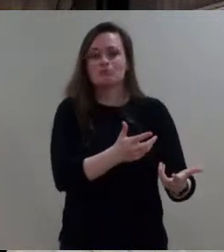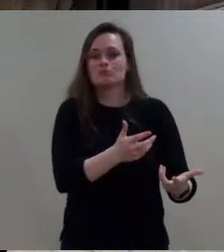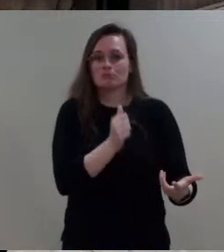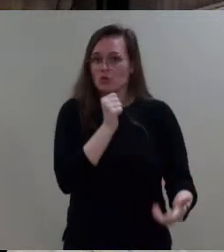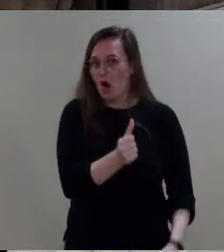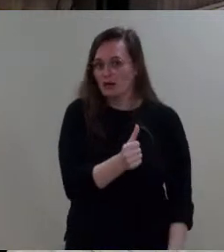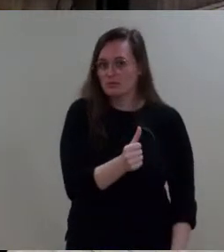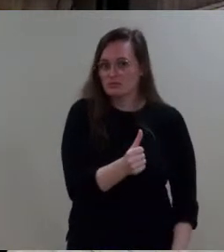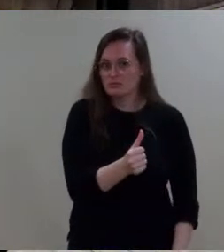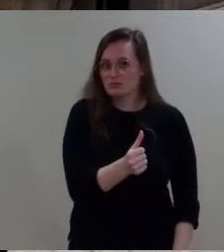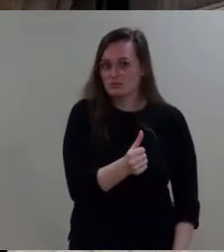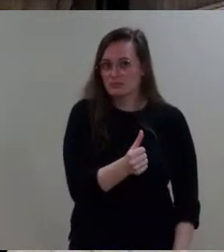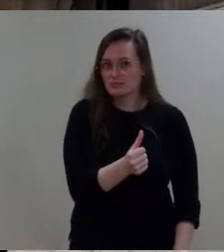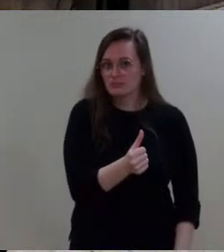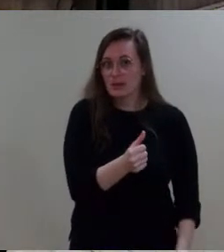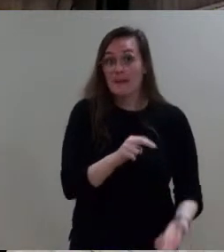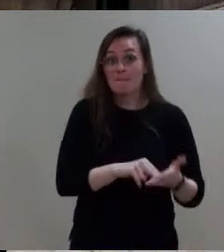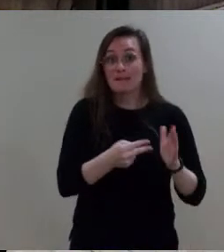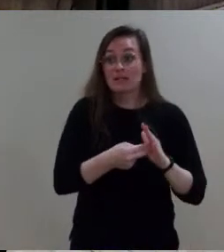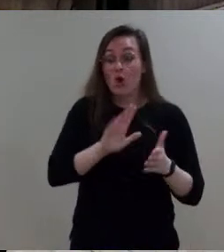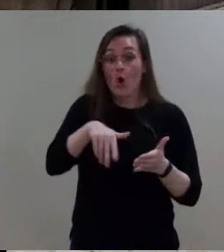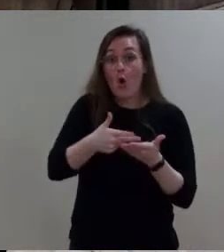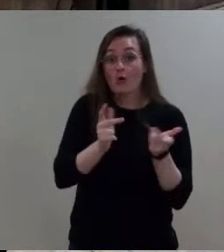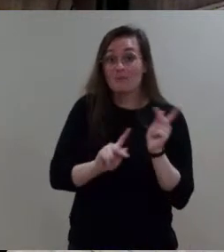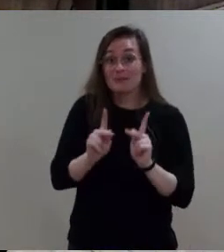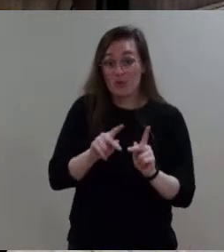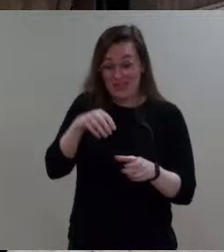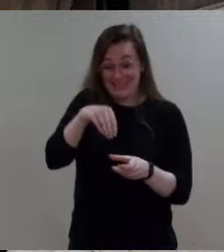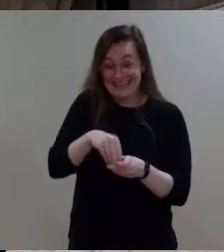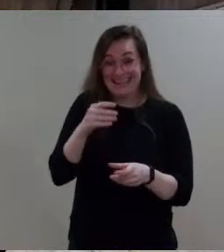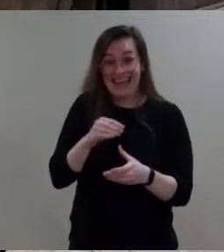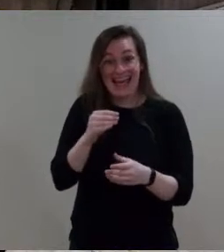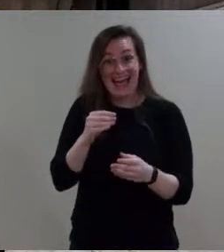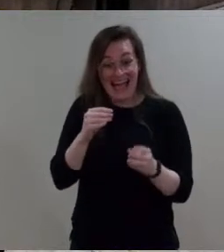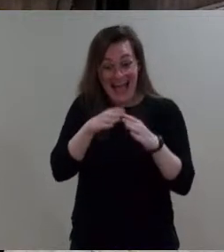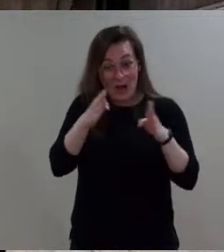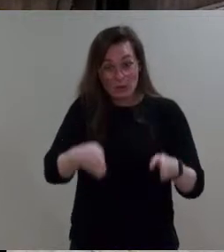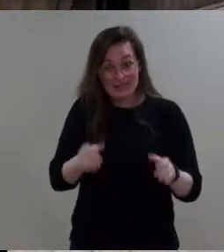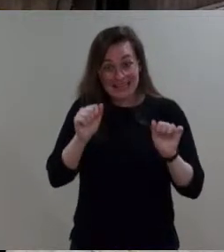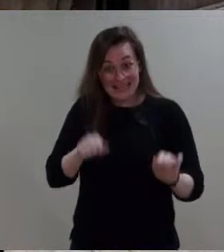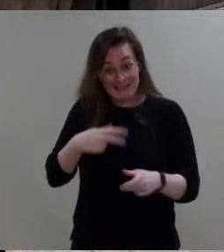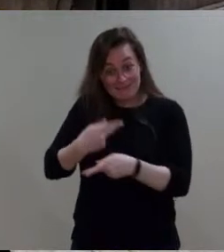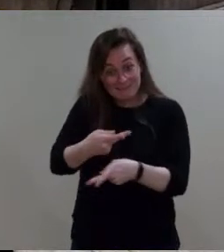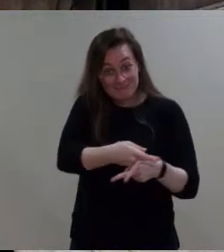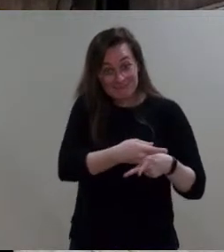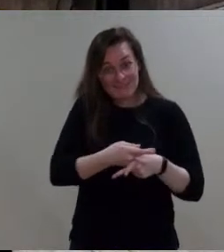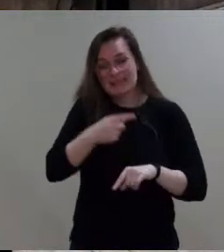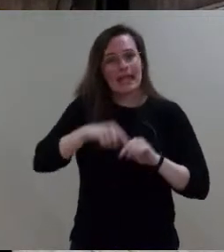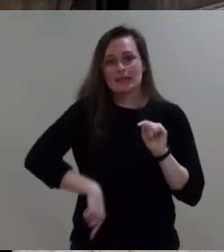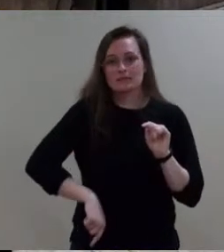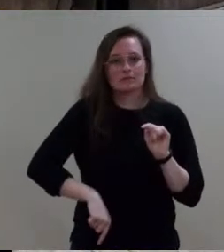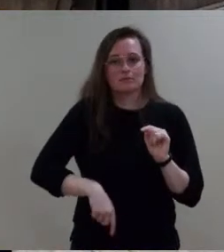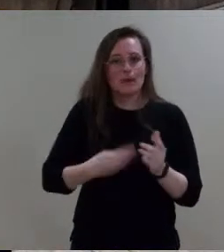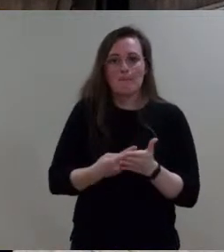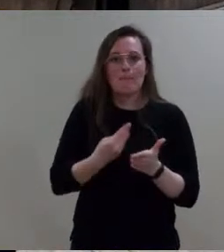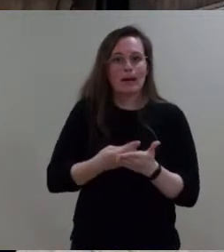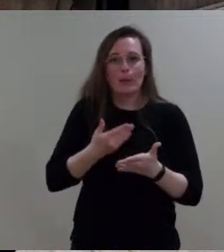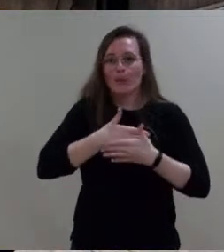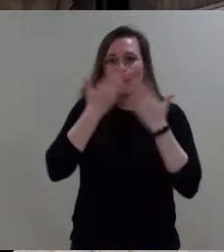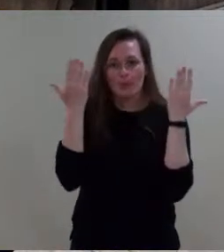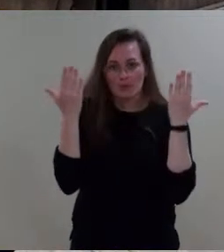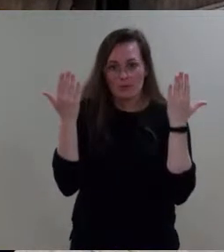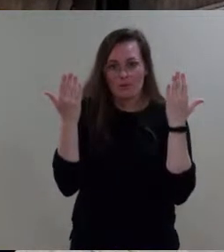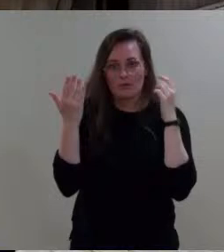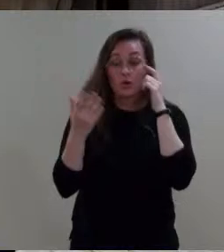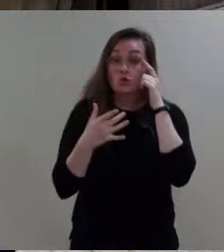able to look after everybody in the house if we don't have the revenue. Now, it was interesting. On Friday,